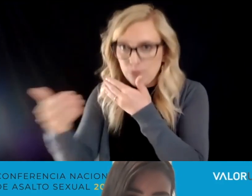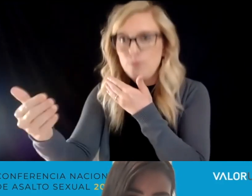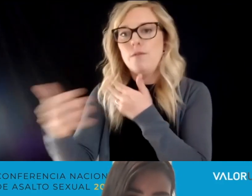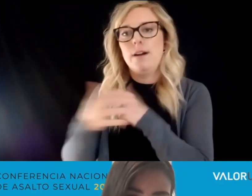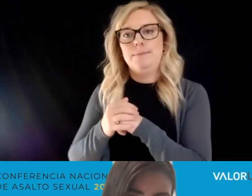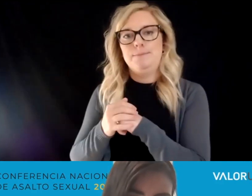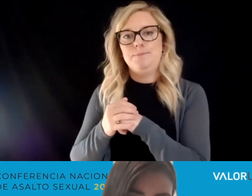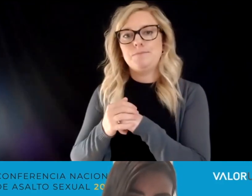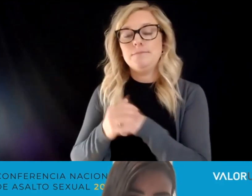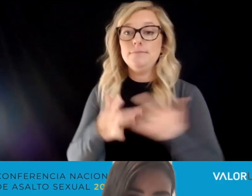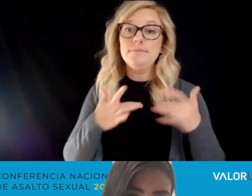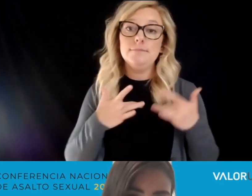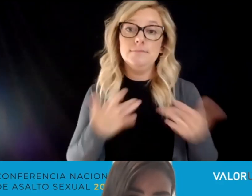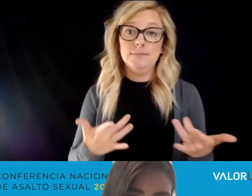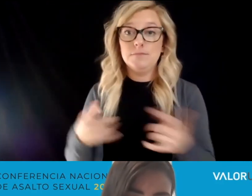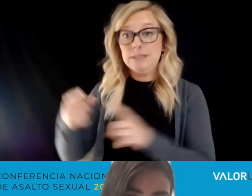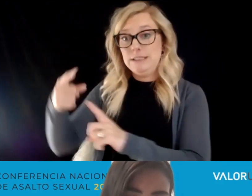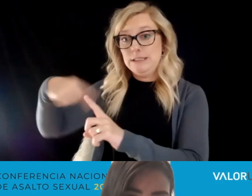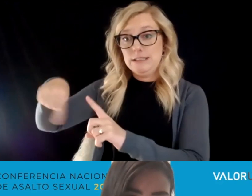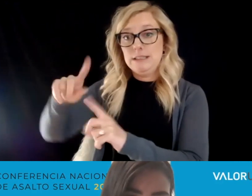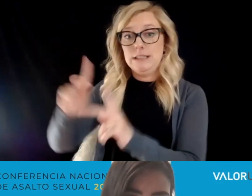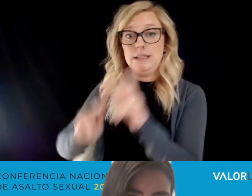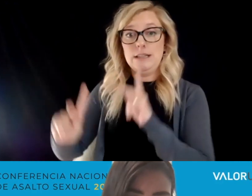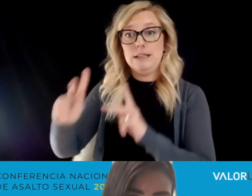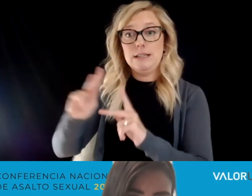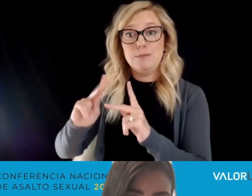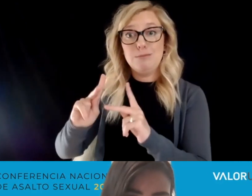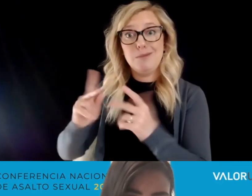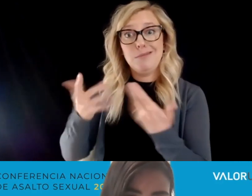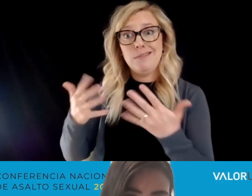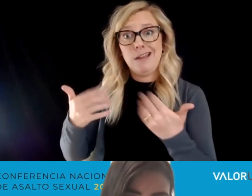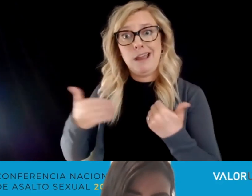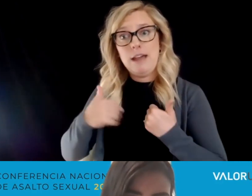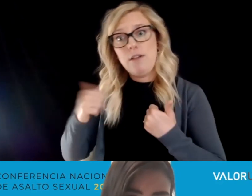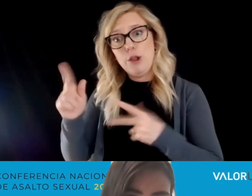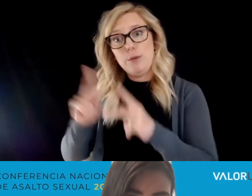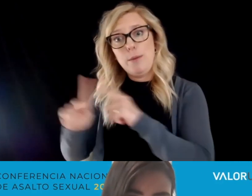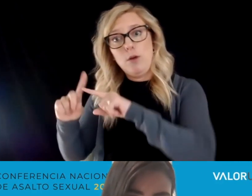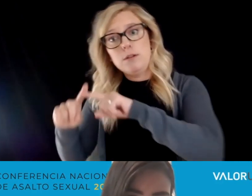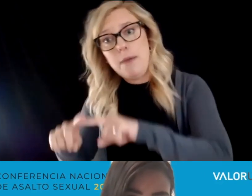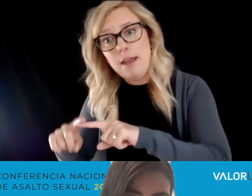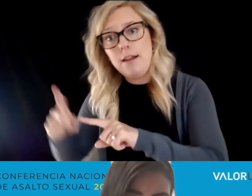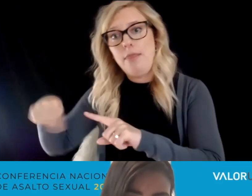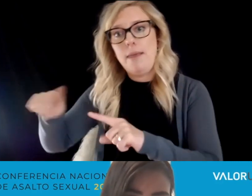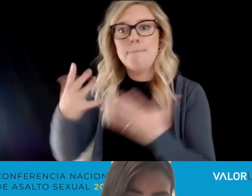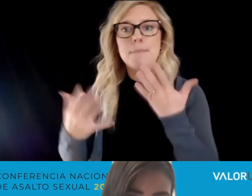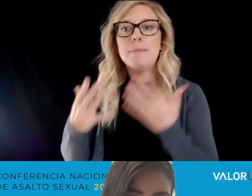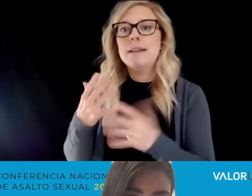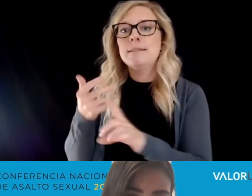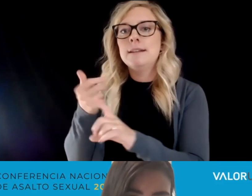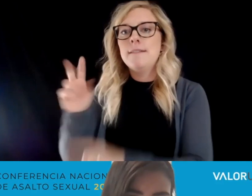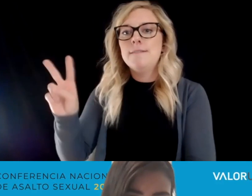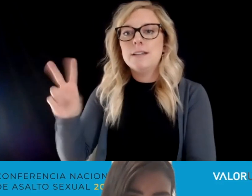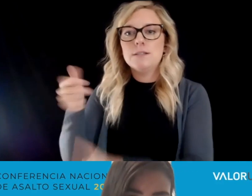And oftentimes, these people have other people who depend on them. For example, a mom, maybe a single mom who has to take care of her